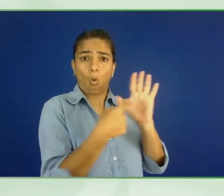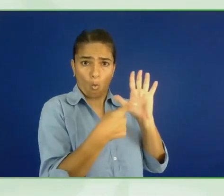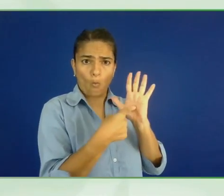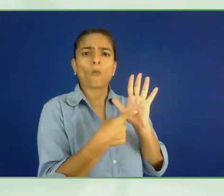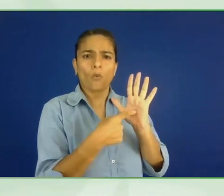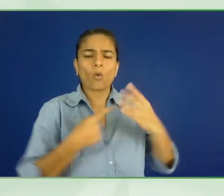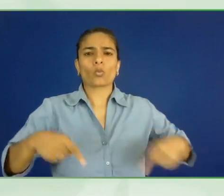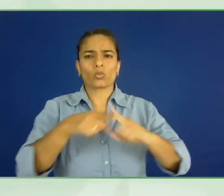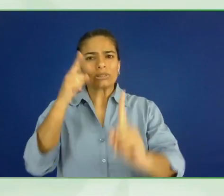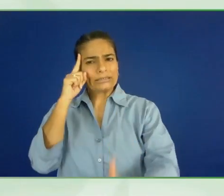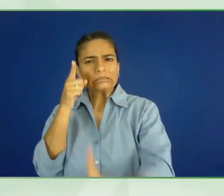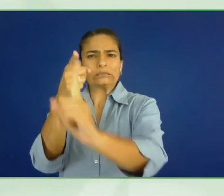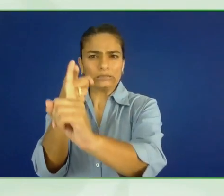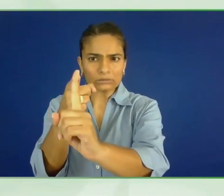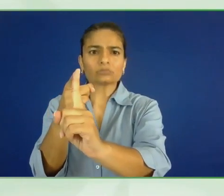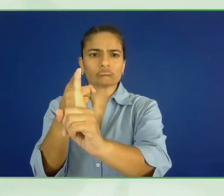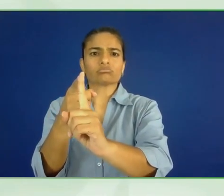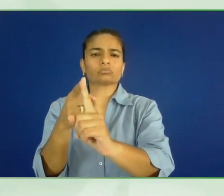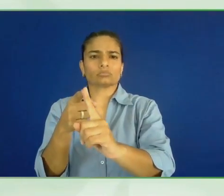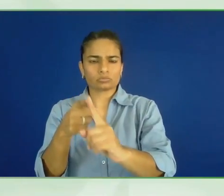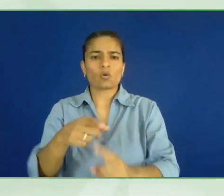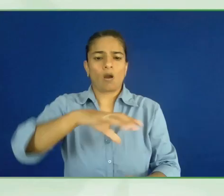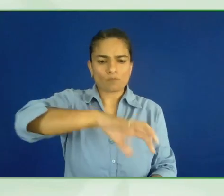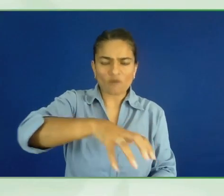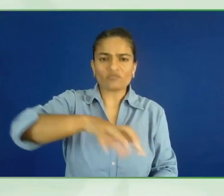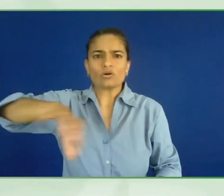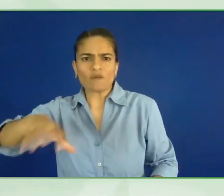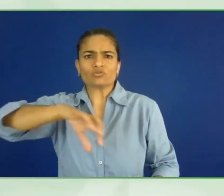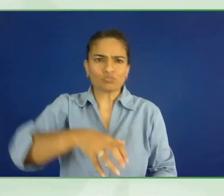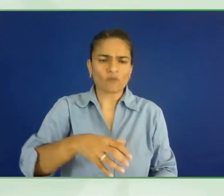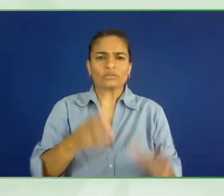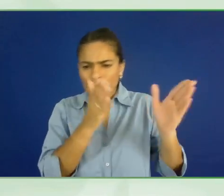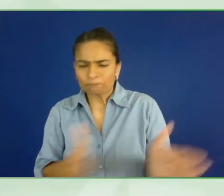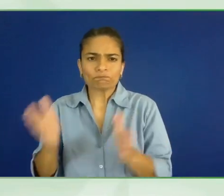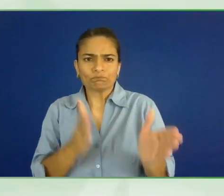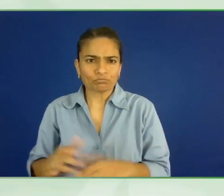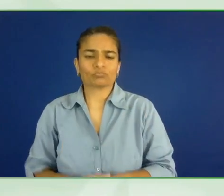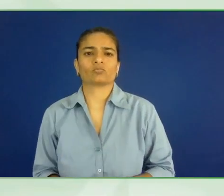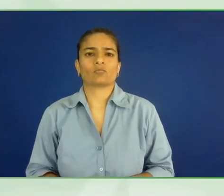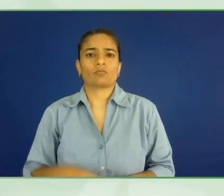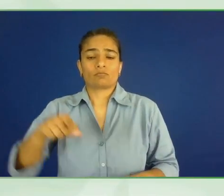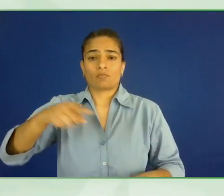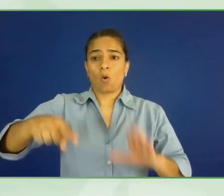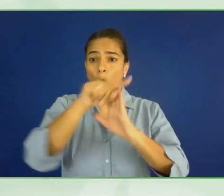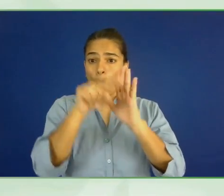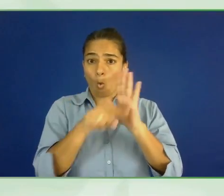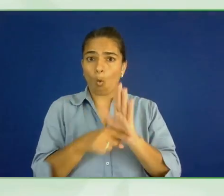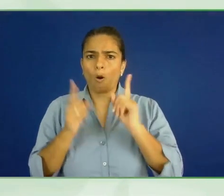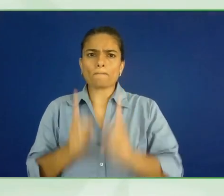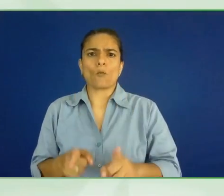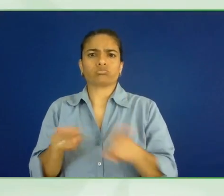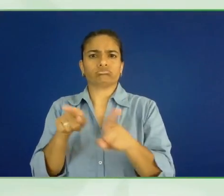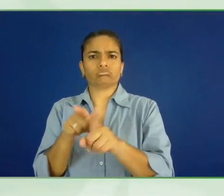There's also like the carrot and the stick, right? So yes, there's a law you have to follow, but how do you actually encourage behavior change? How do you encourage the value that someone